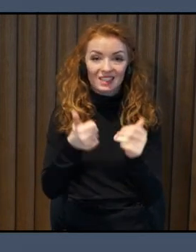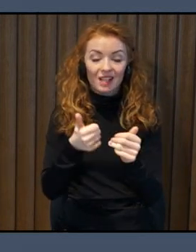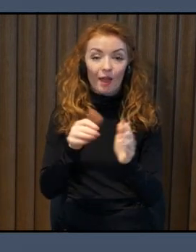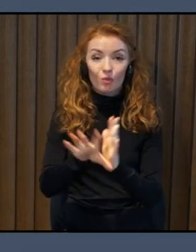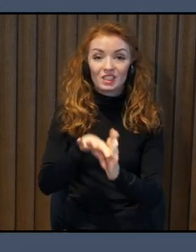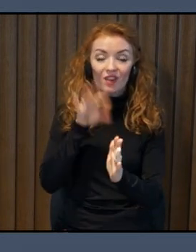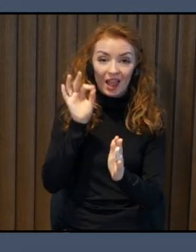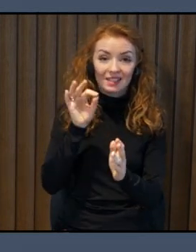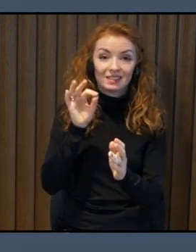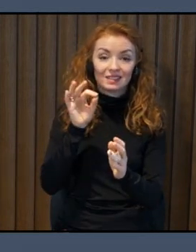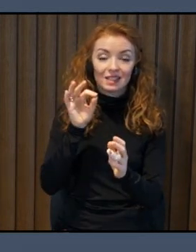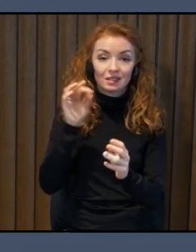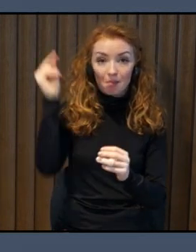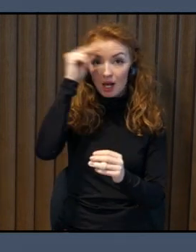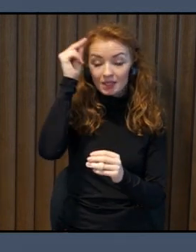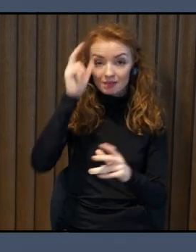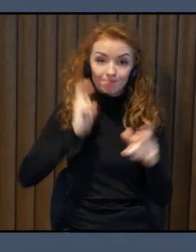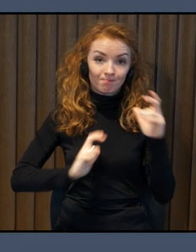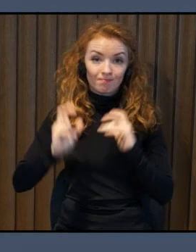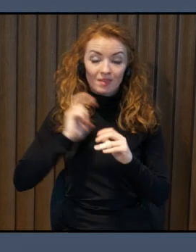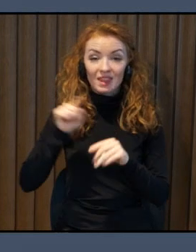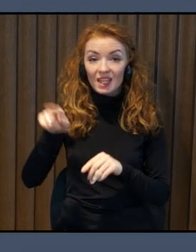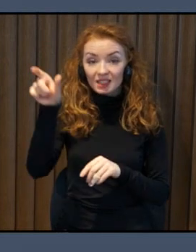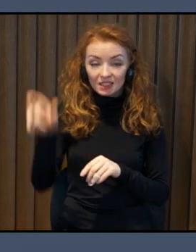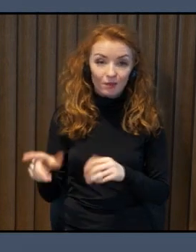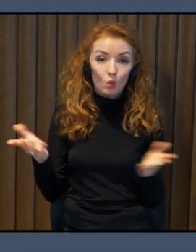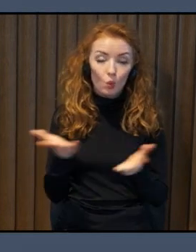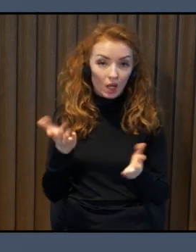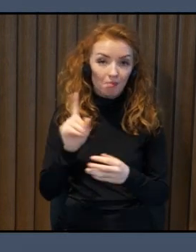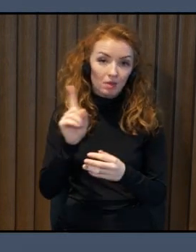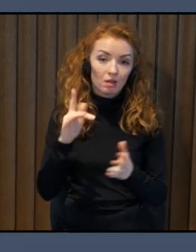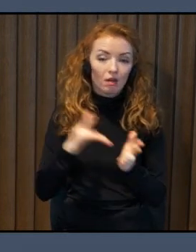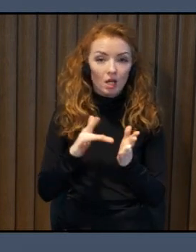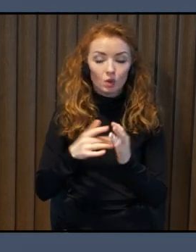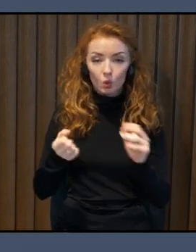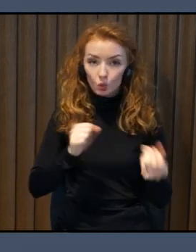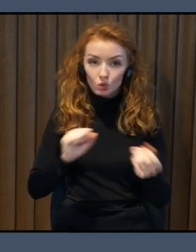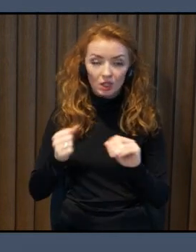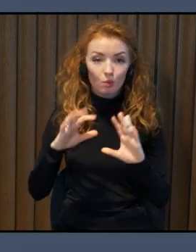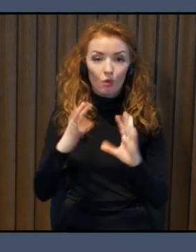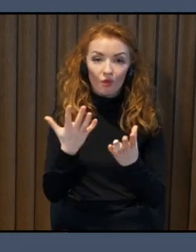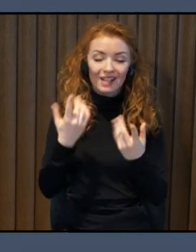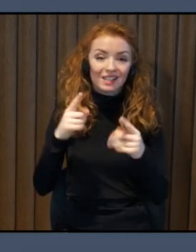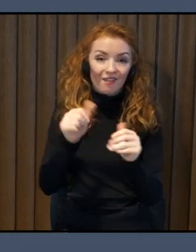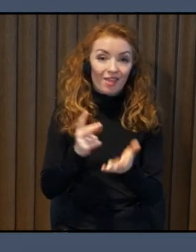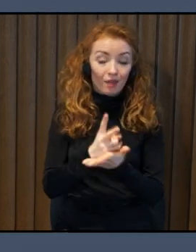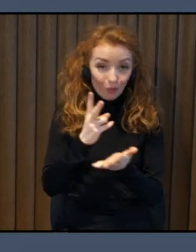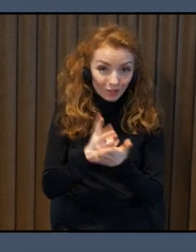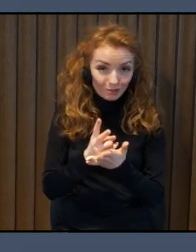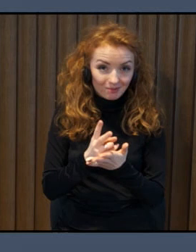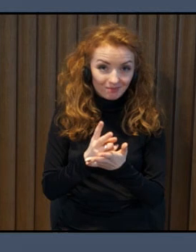architecture, city planning, design is studied by people who have some